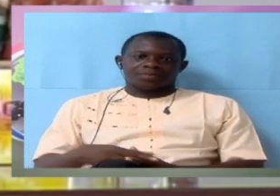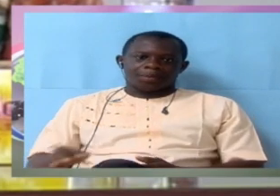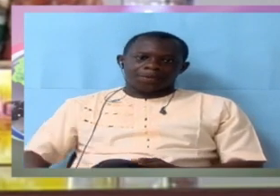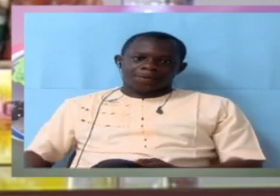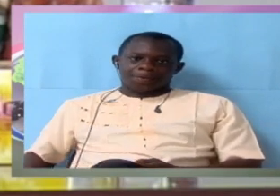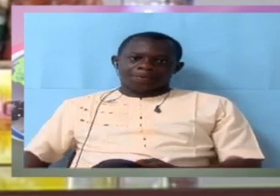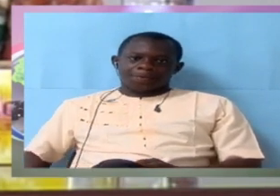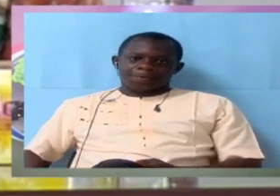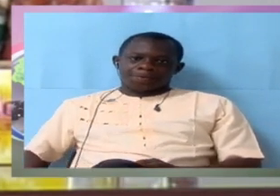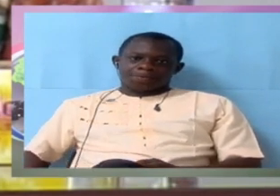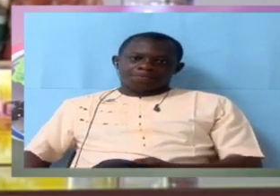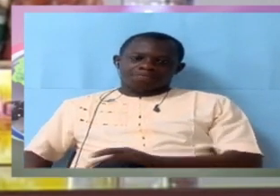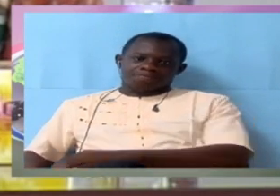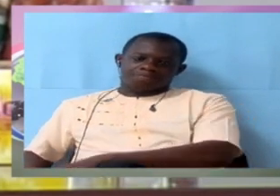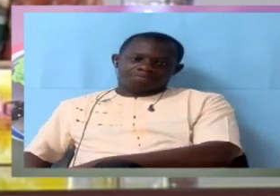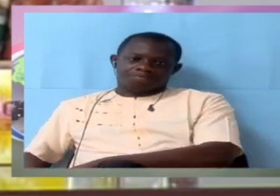Alternative treatment program